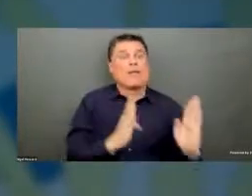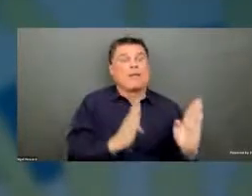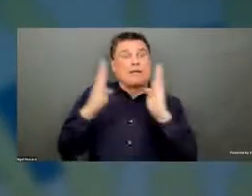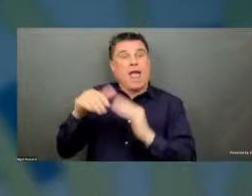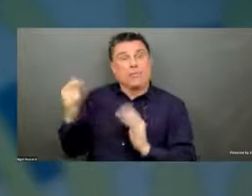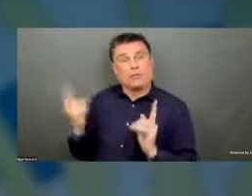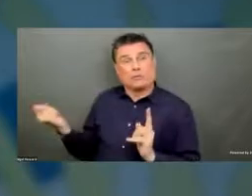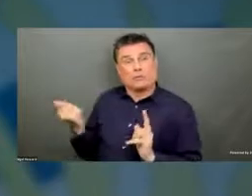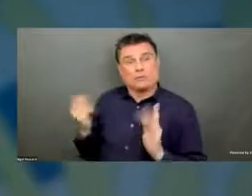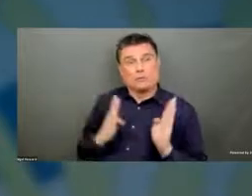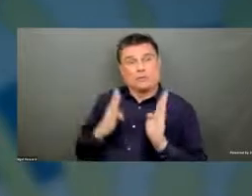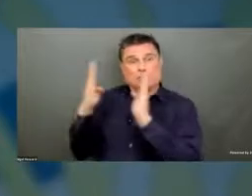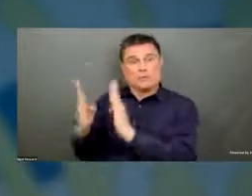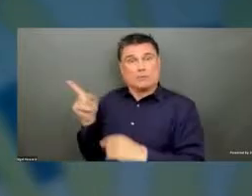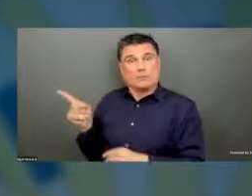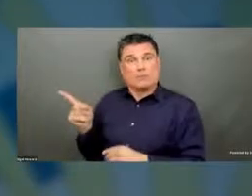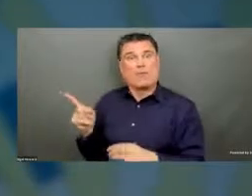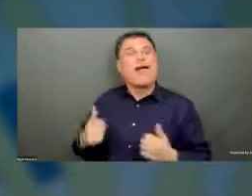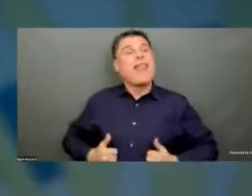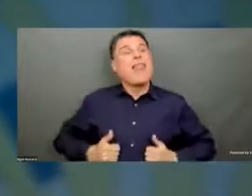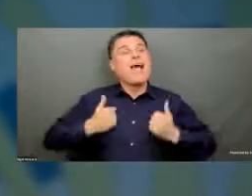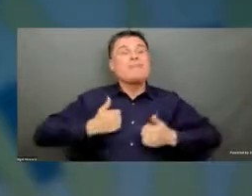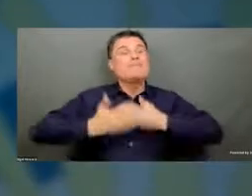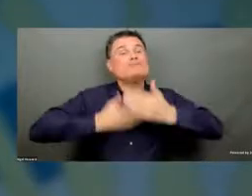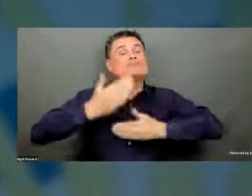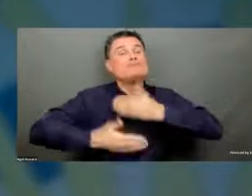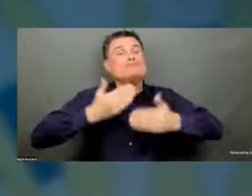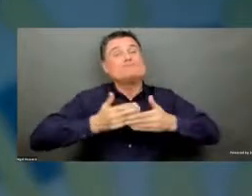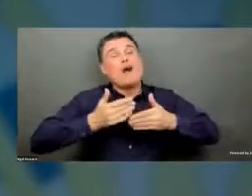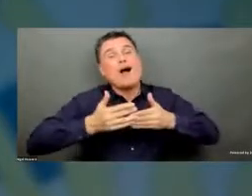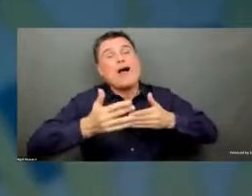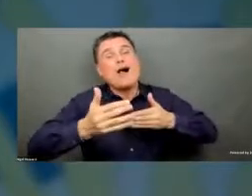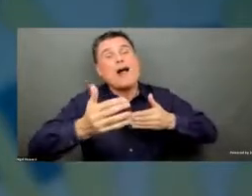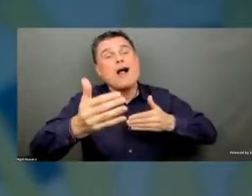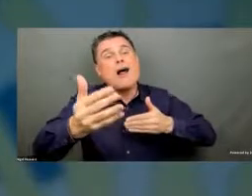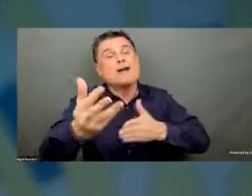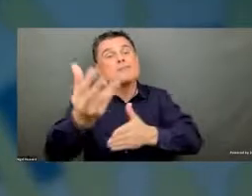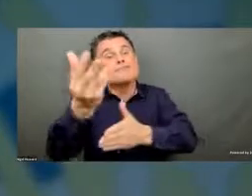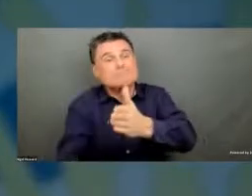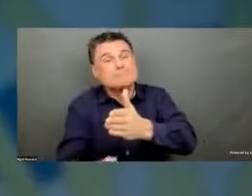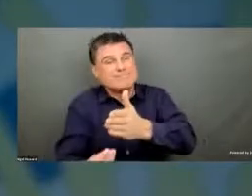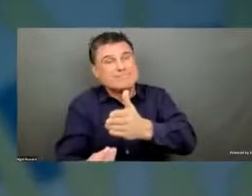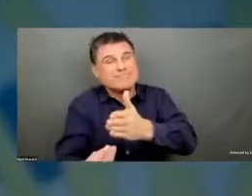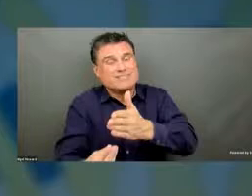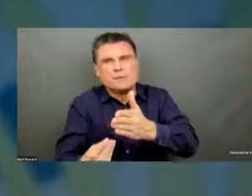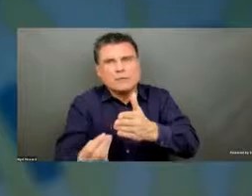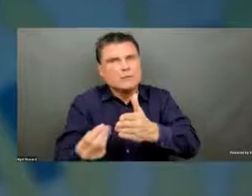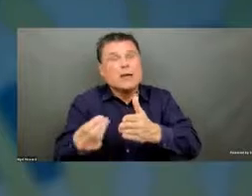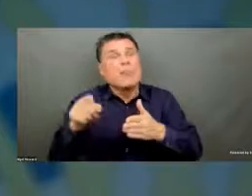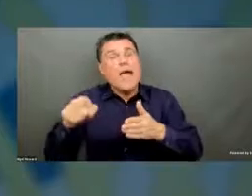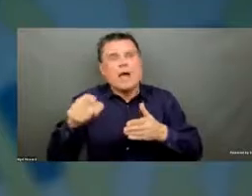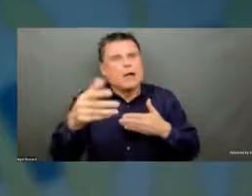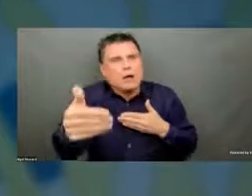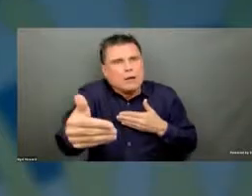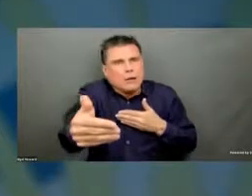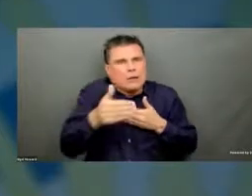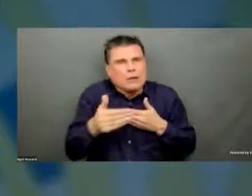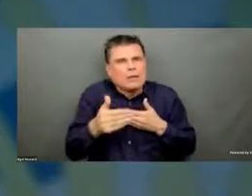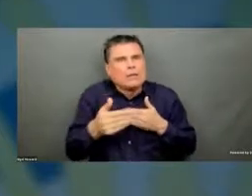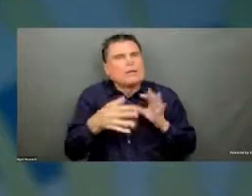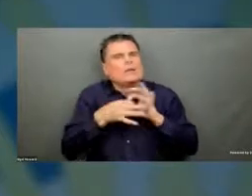some things affect younger people more than older people. And what we have seen is if we look at the potential years of life lost